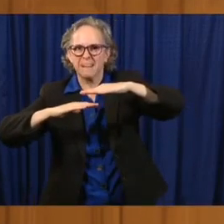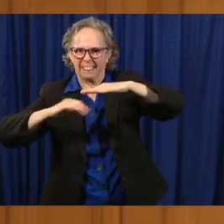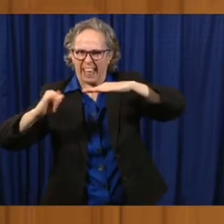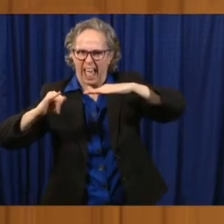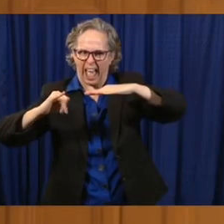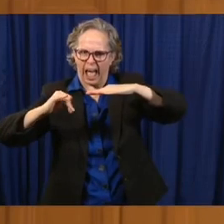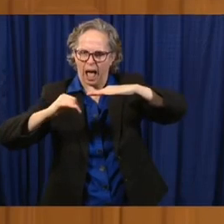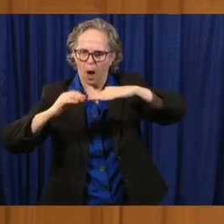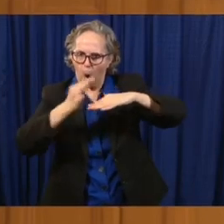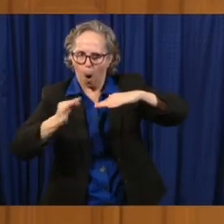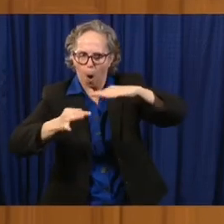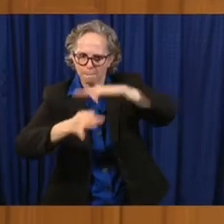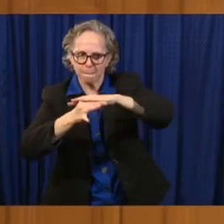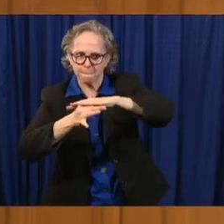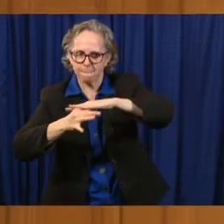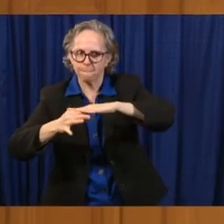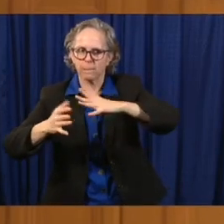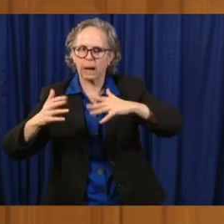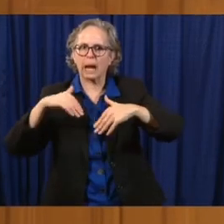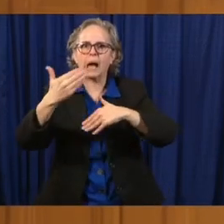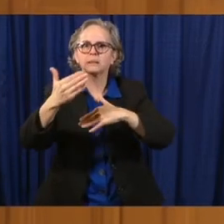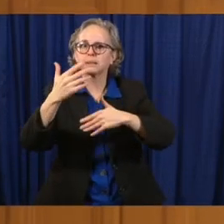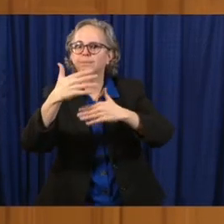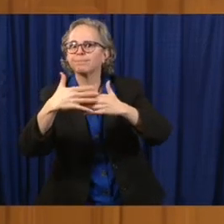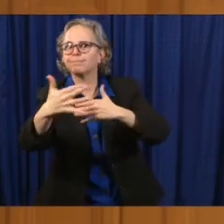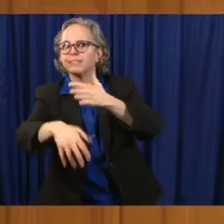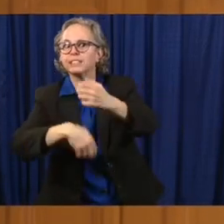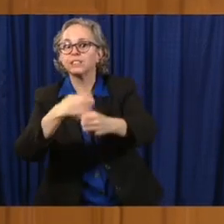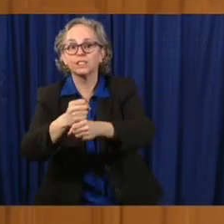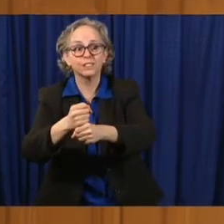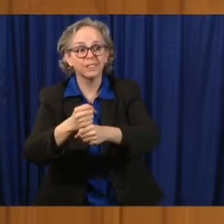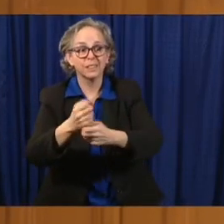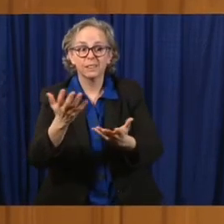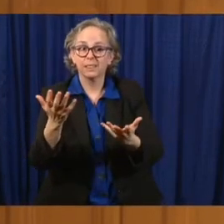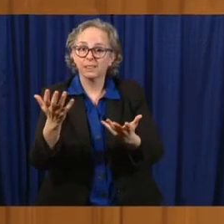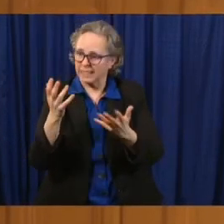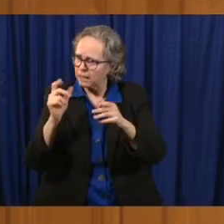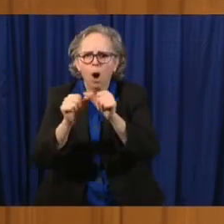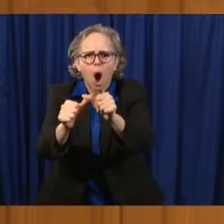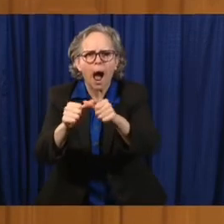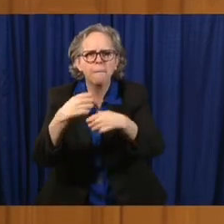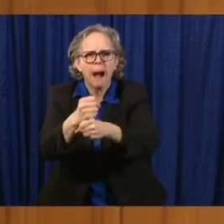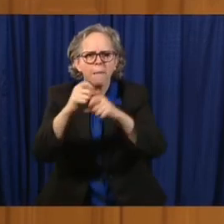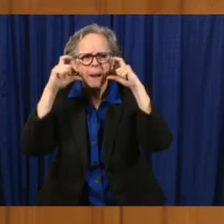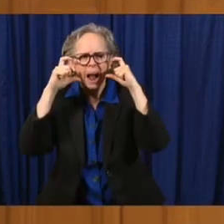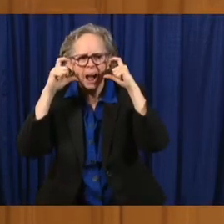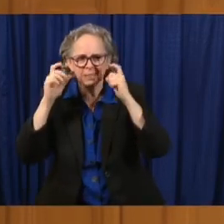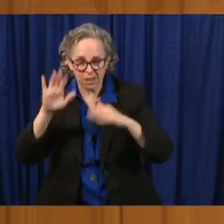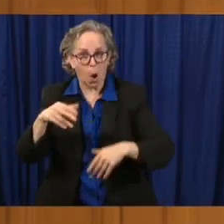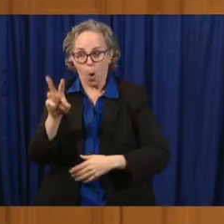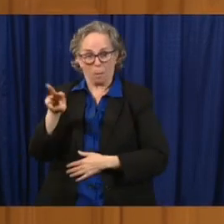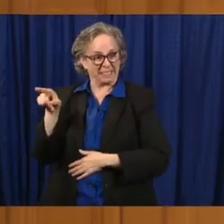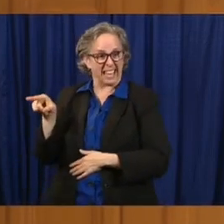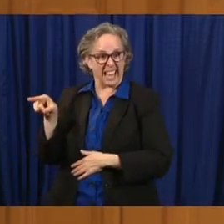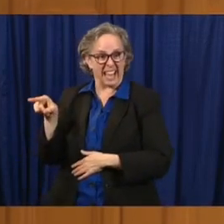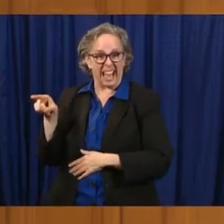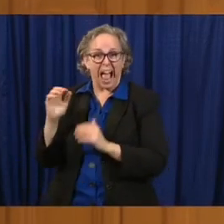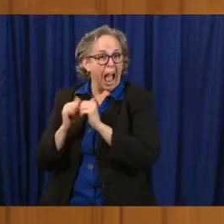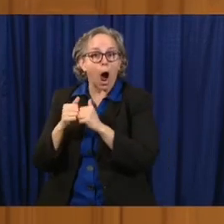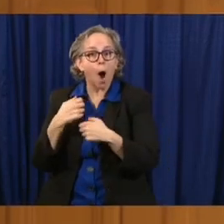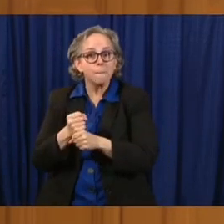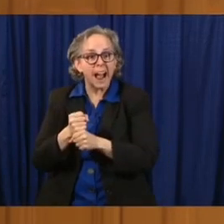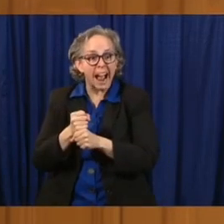So keep making them. Go on our website to learn how to do them safely and wear them safely. This is something we are all going to get used